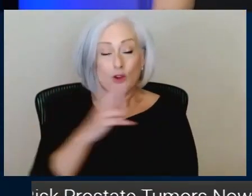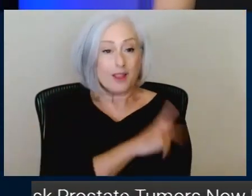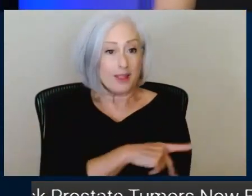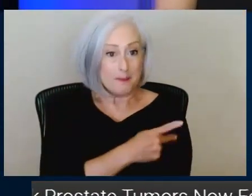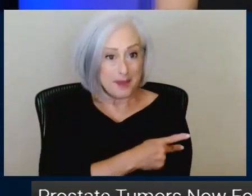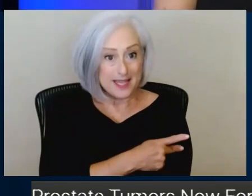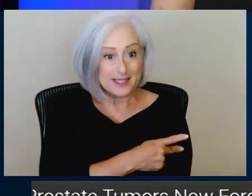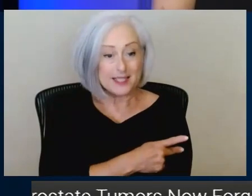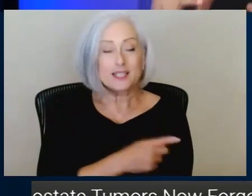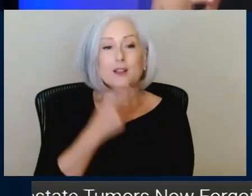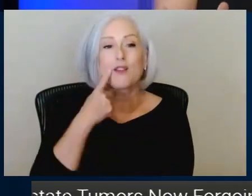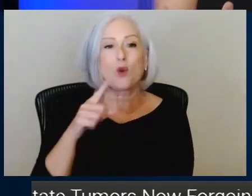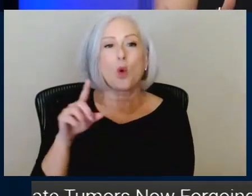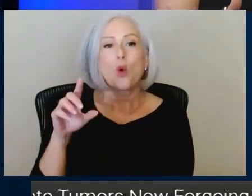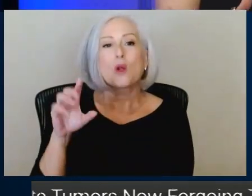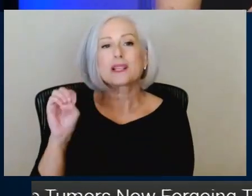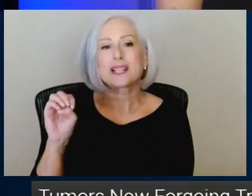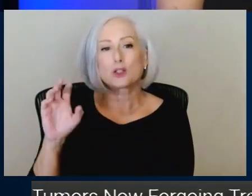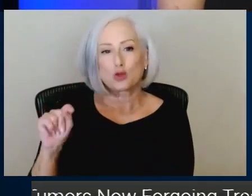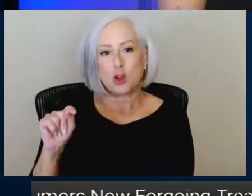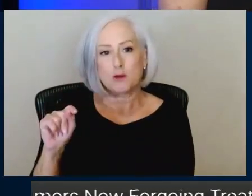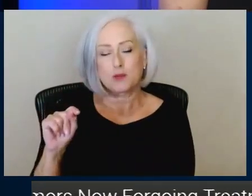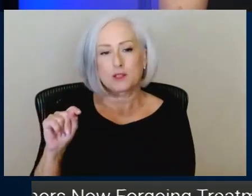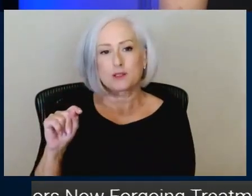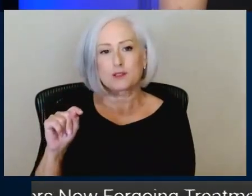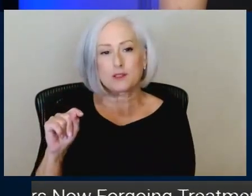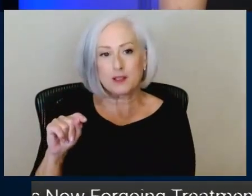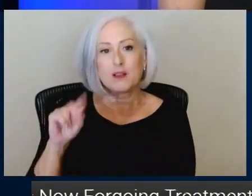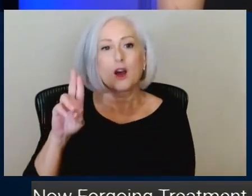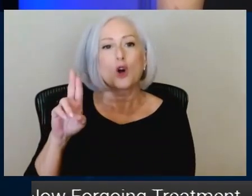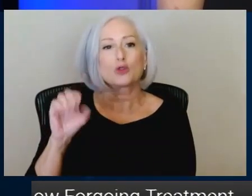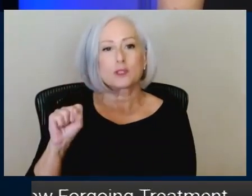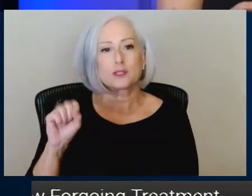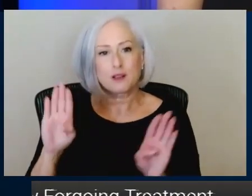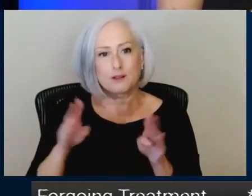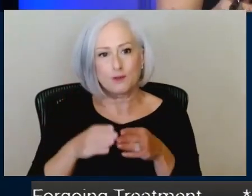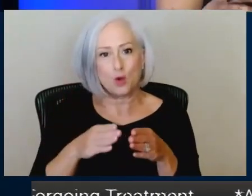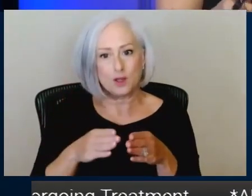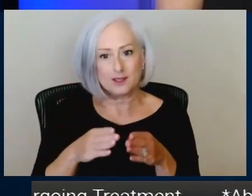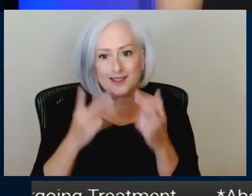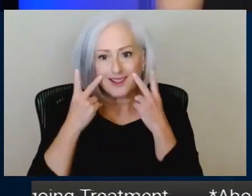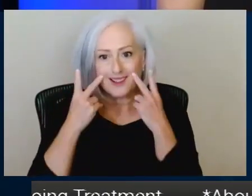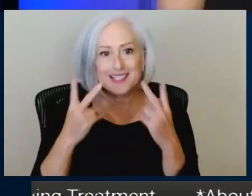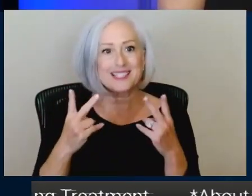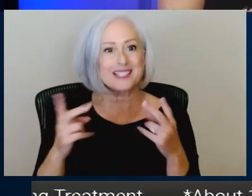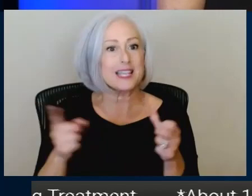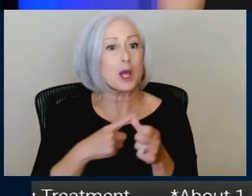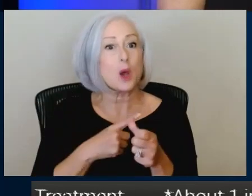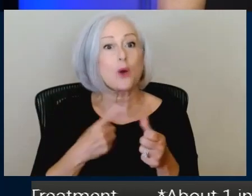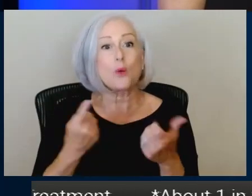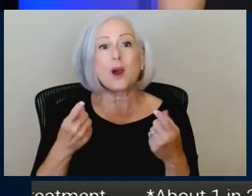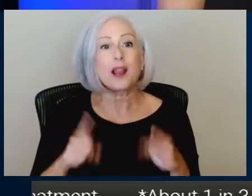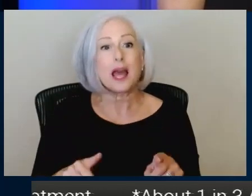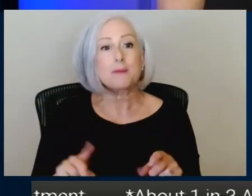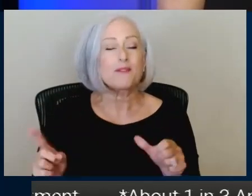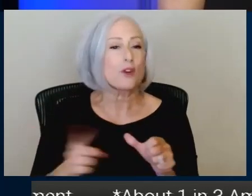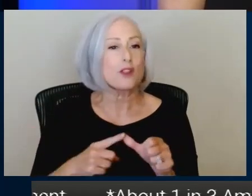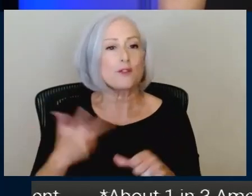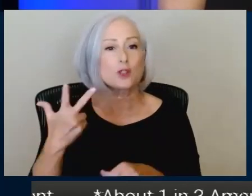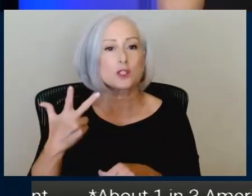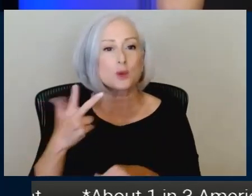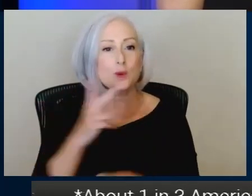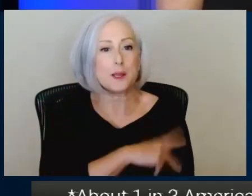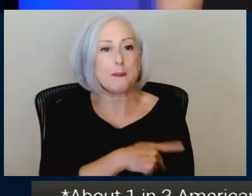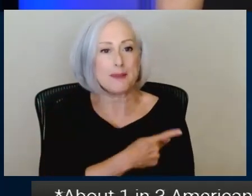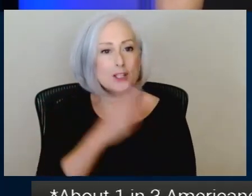Evelyn, today. We want to show you the huge difference this focused ultrasound procedure made for the first 3 patients to undergo it last year: